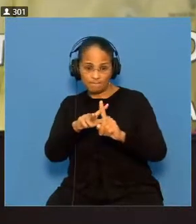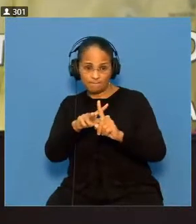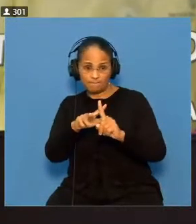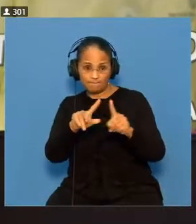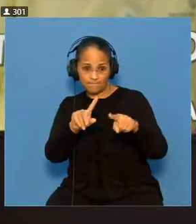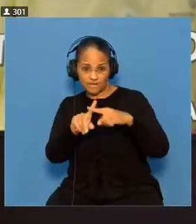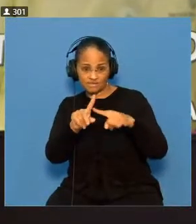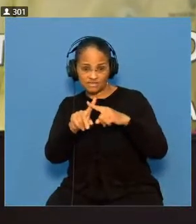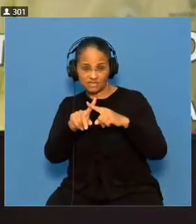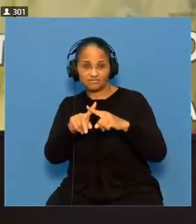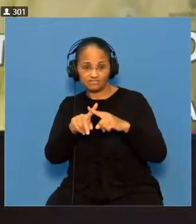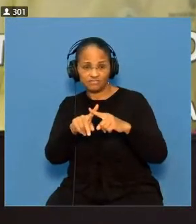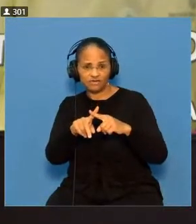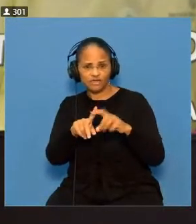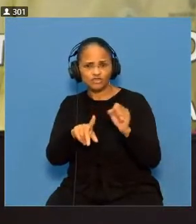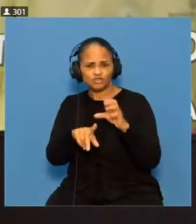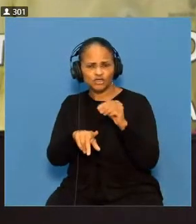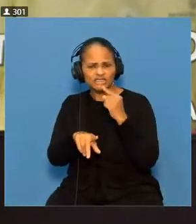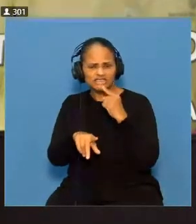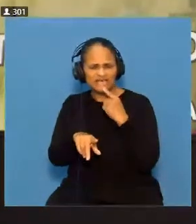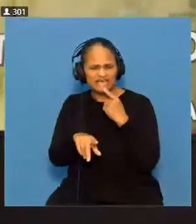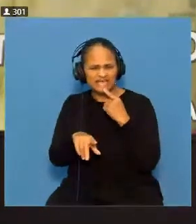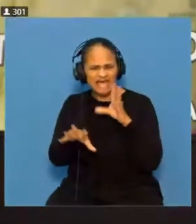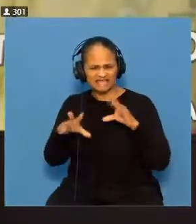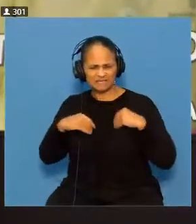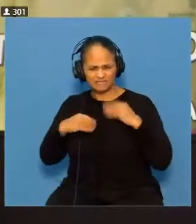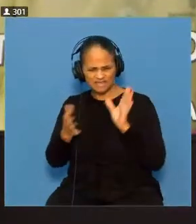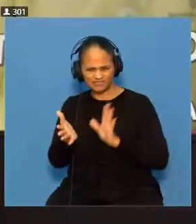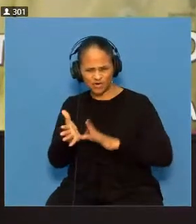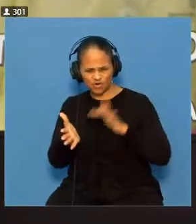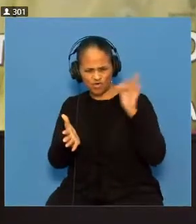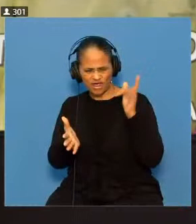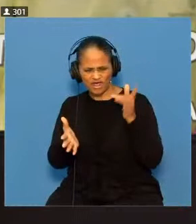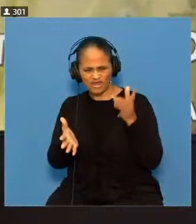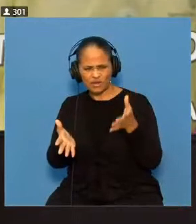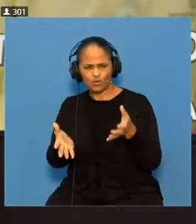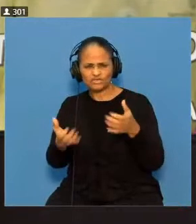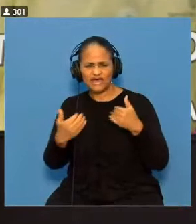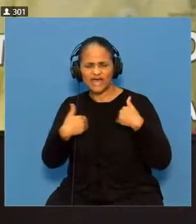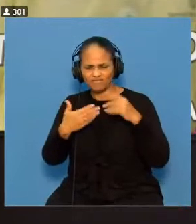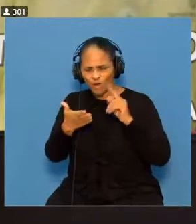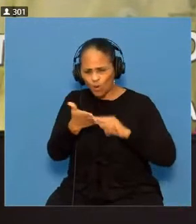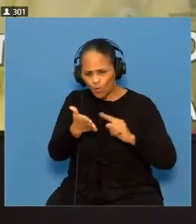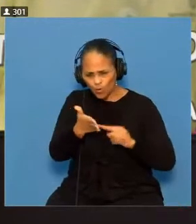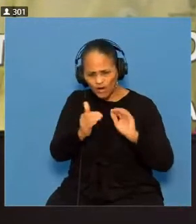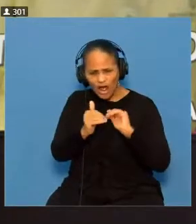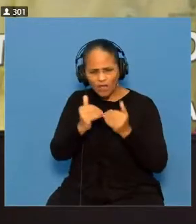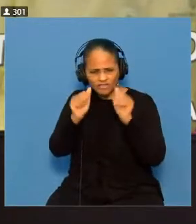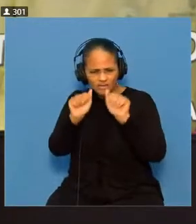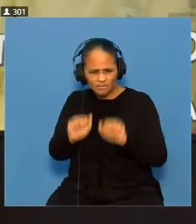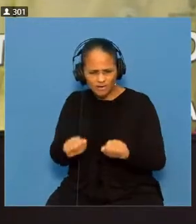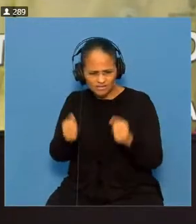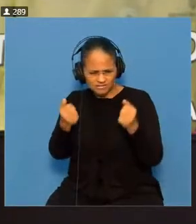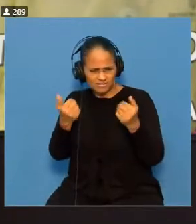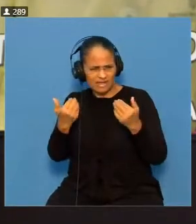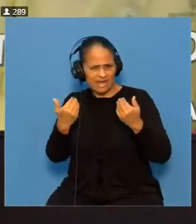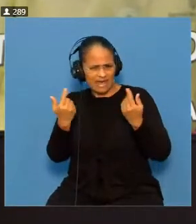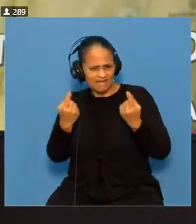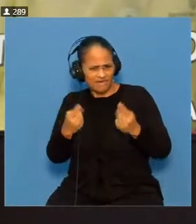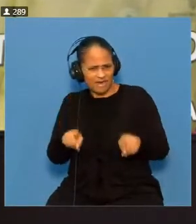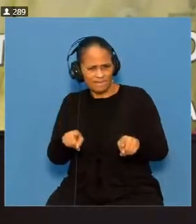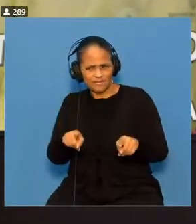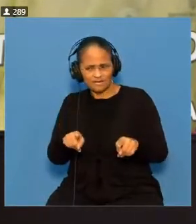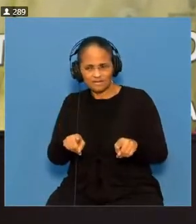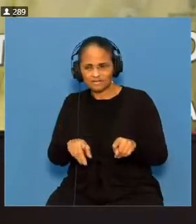about taking things for granted. Are you looking at having an inquiry how this could possibly had happened?